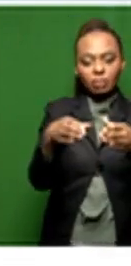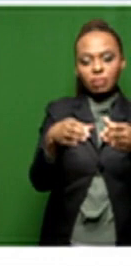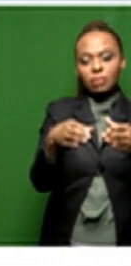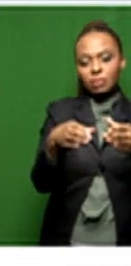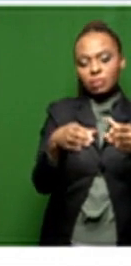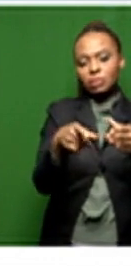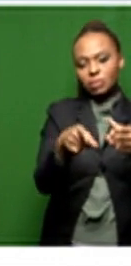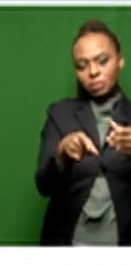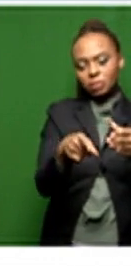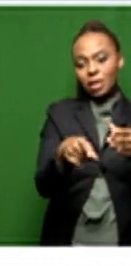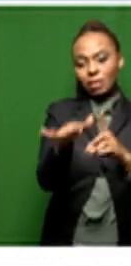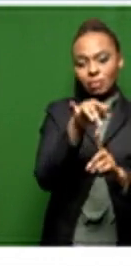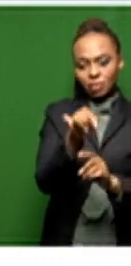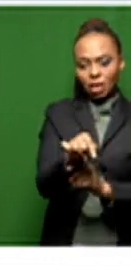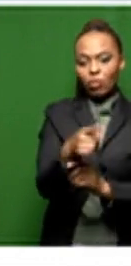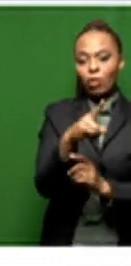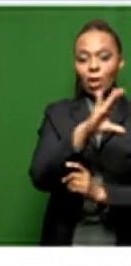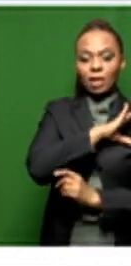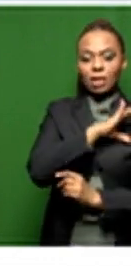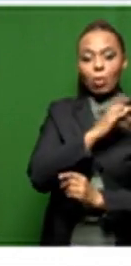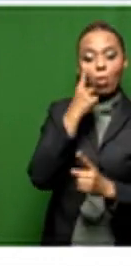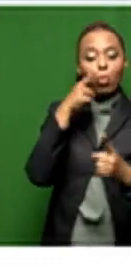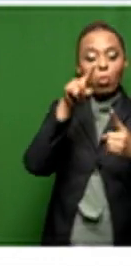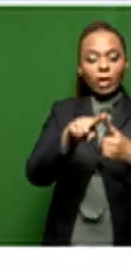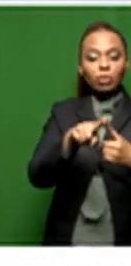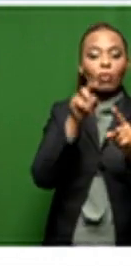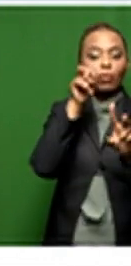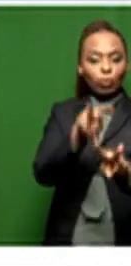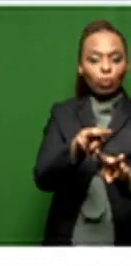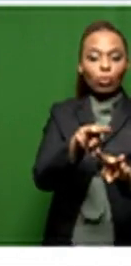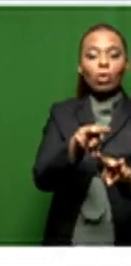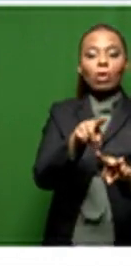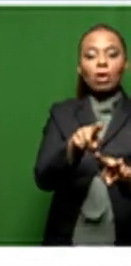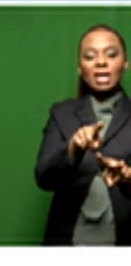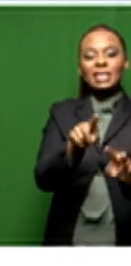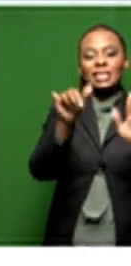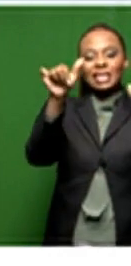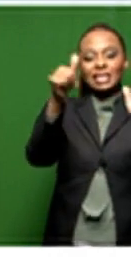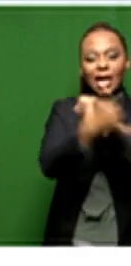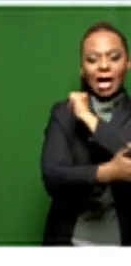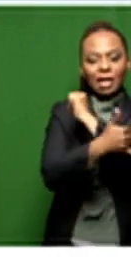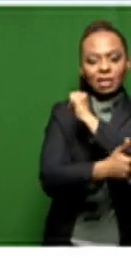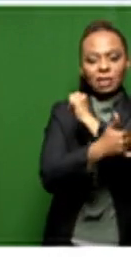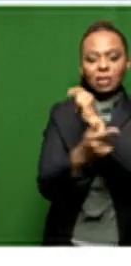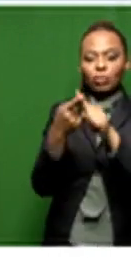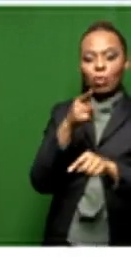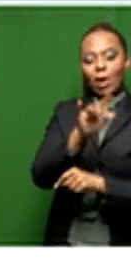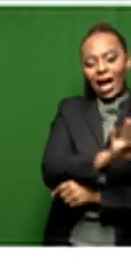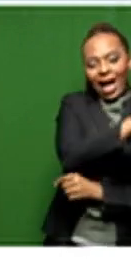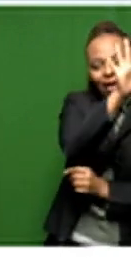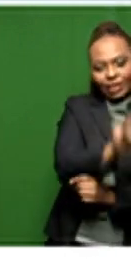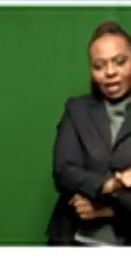industry. From a customer point of view, we've already, like you mentioned, we are operating in 6 countries in